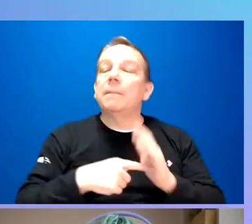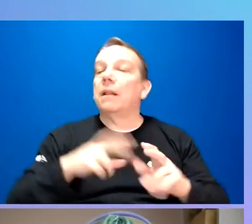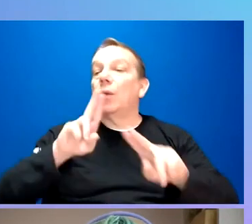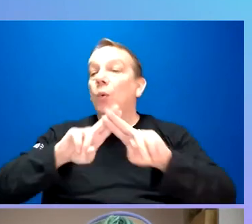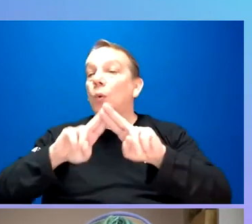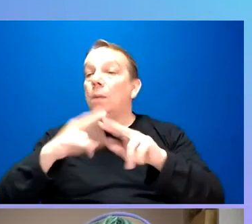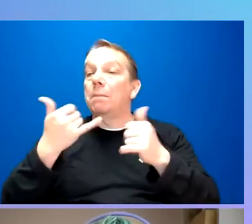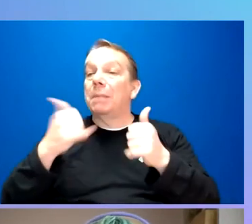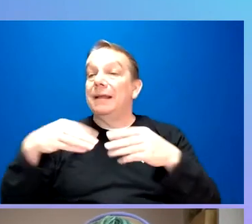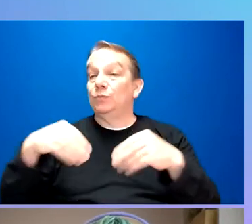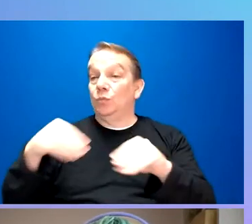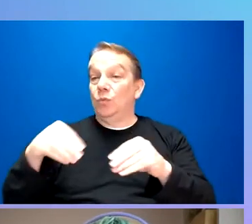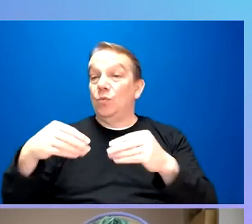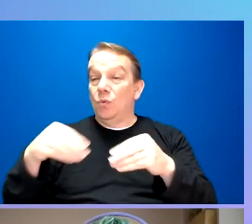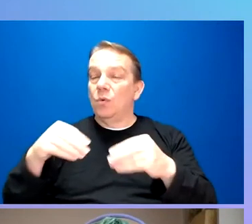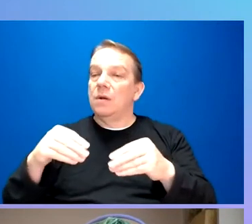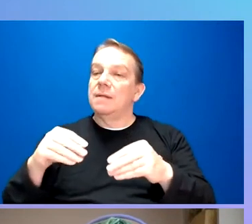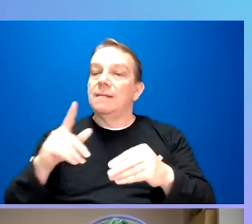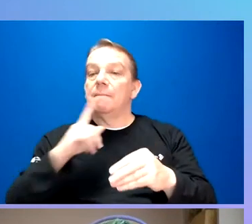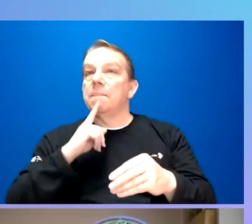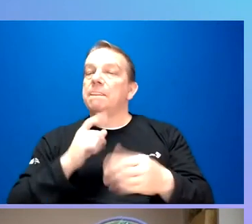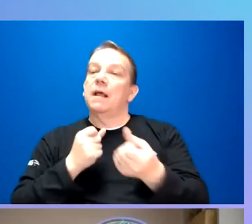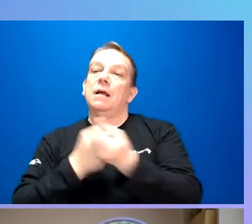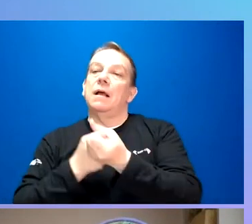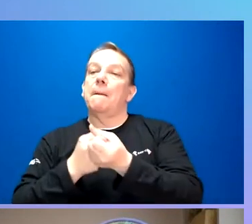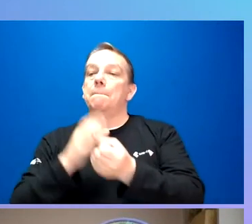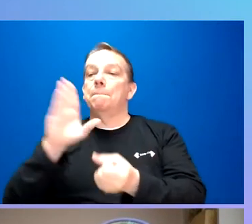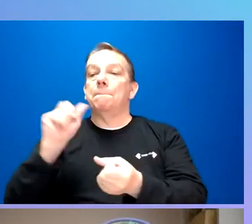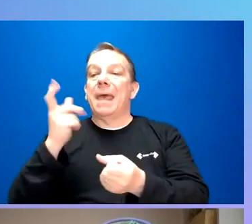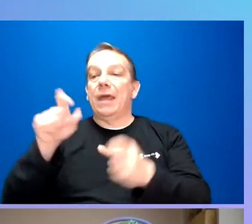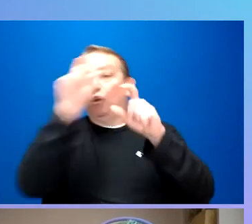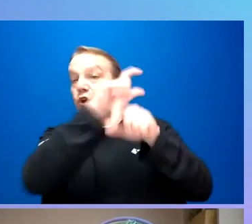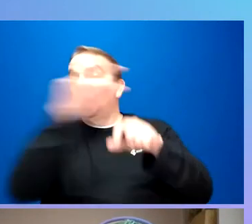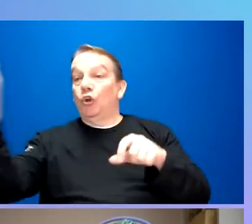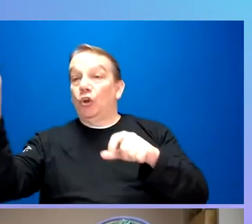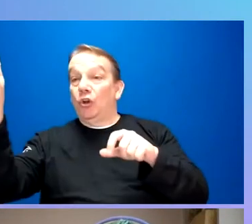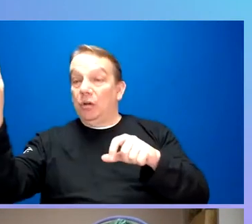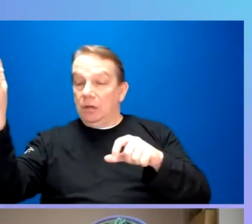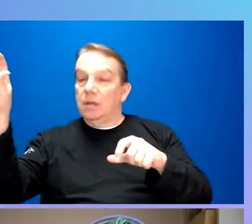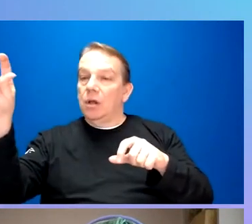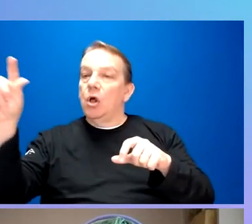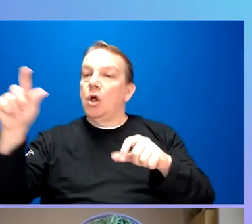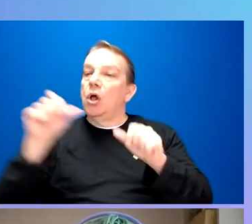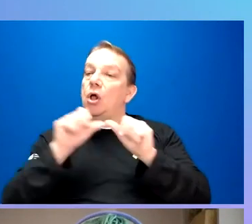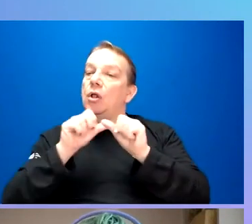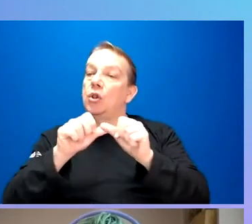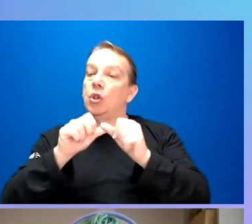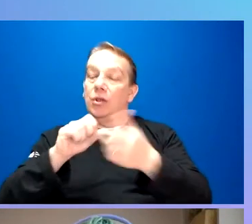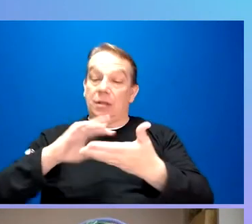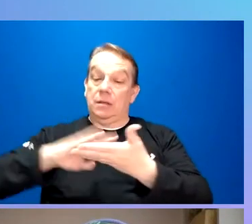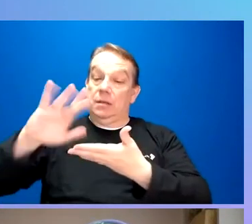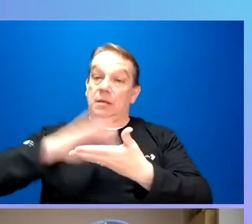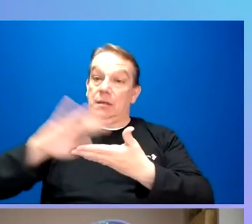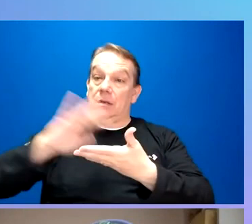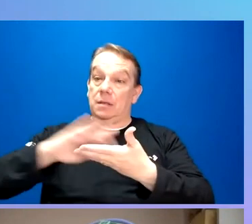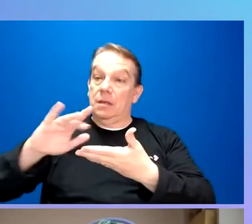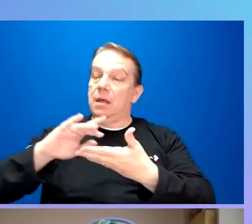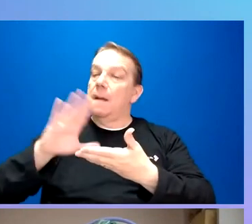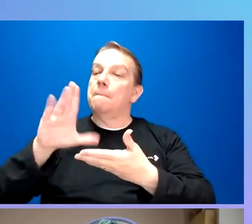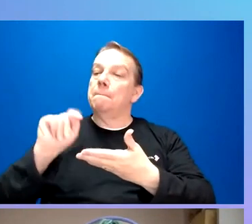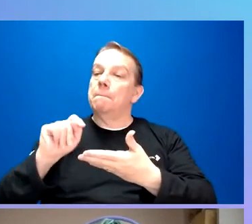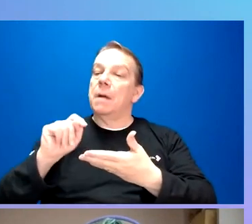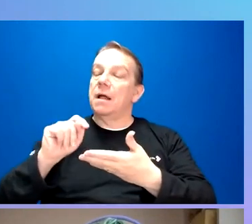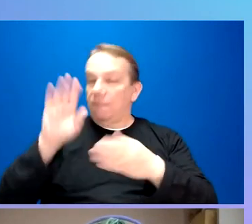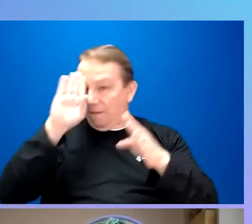we have kind of a sponsored post banner where it looks like it would be continuing on beneath the navigation bar. However, the